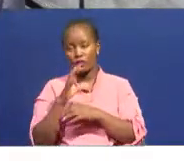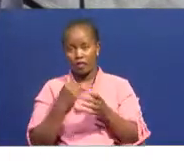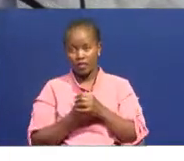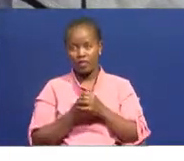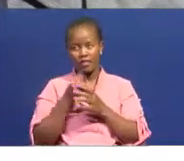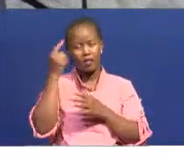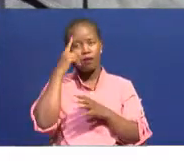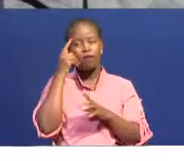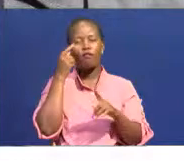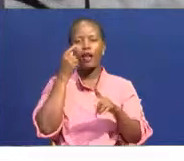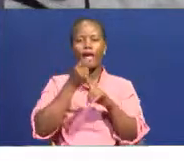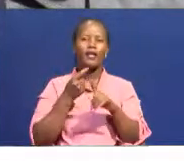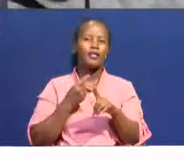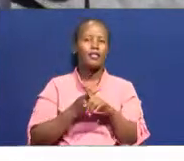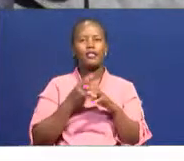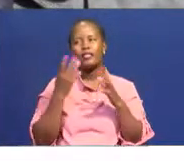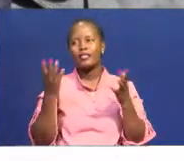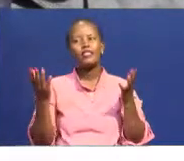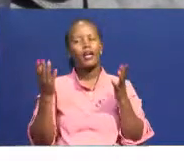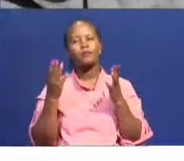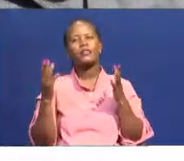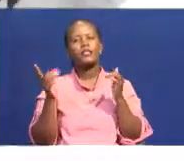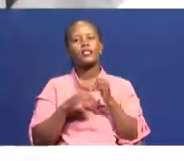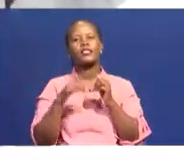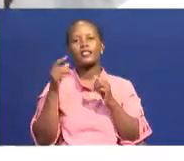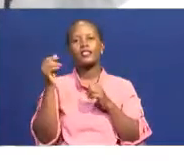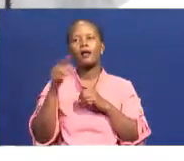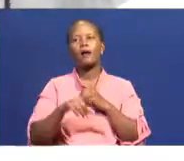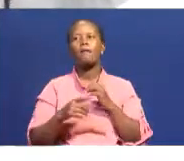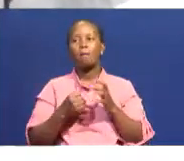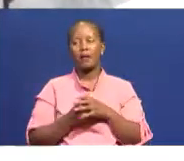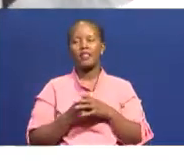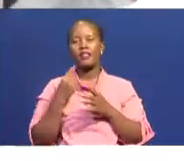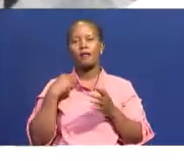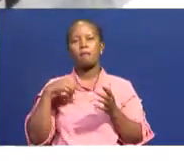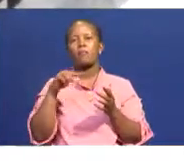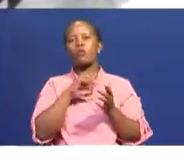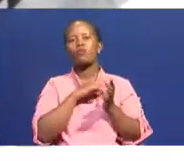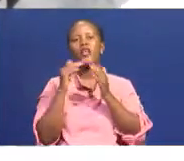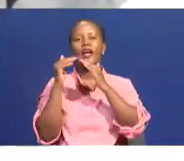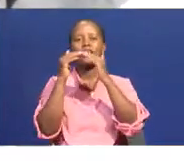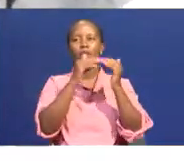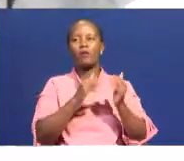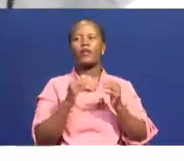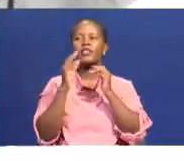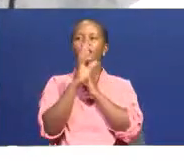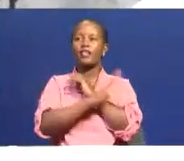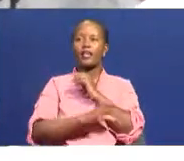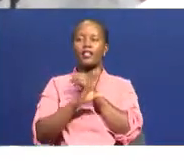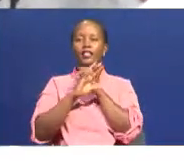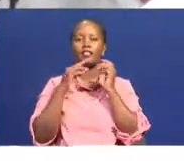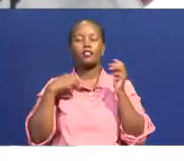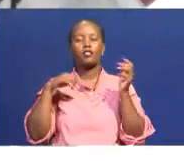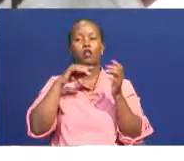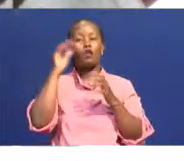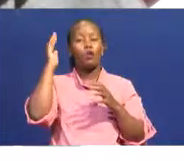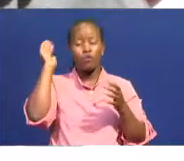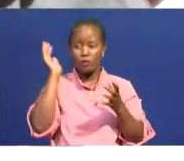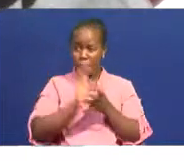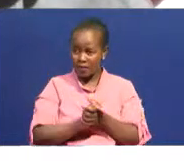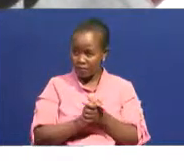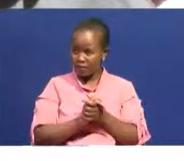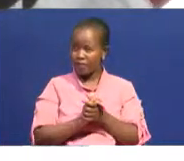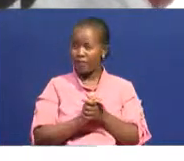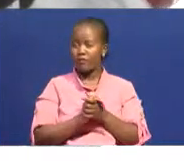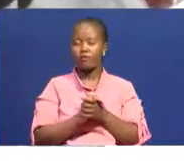for a term not exceeding 6 months. We are a democracy, and we believe that democracy is for